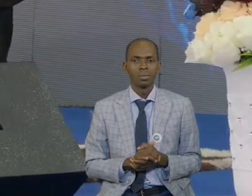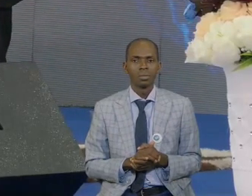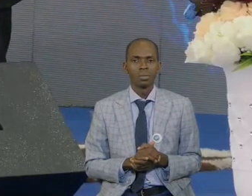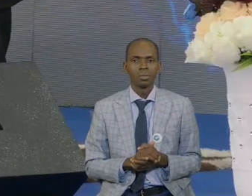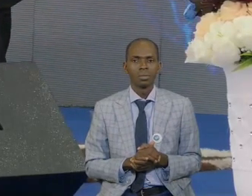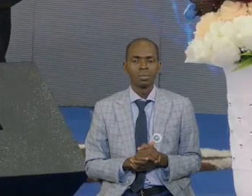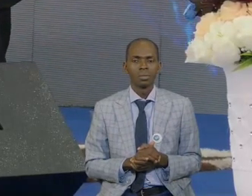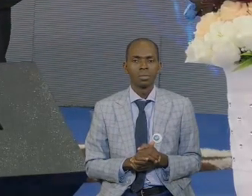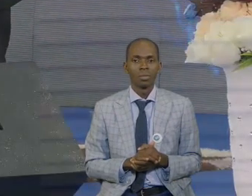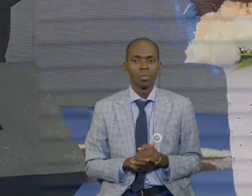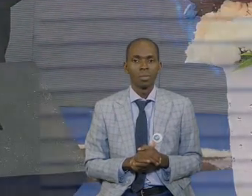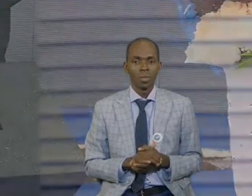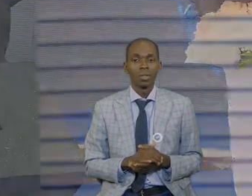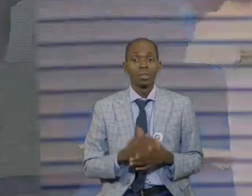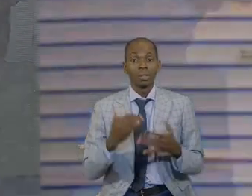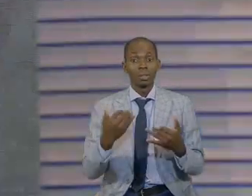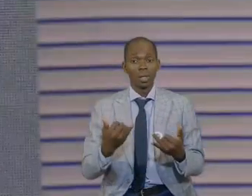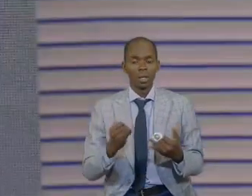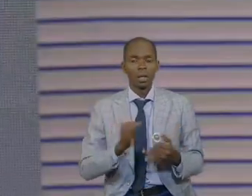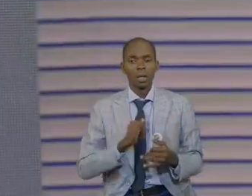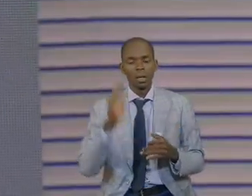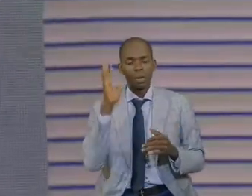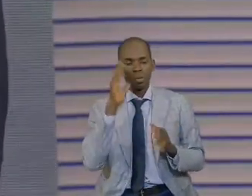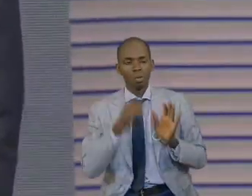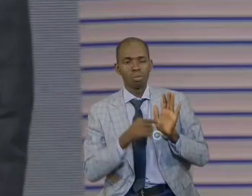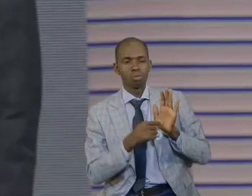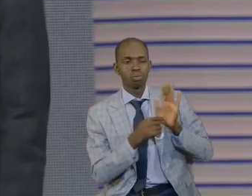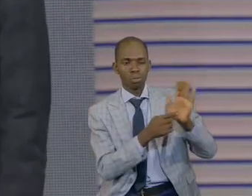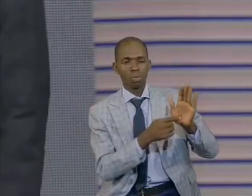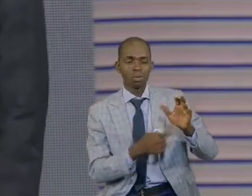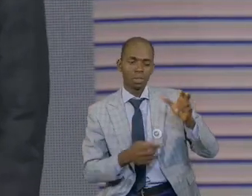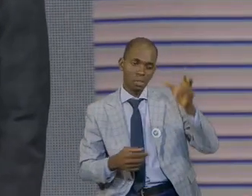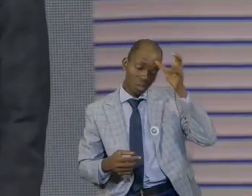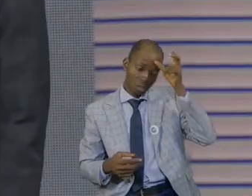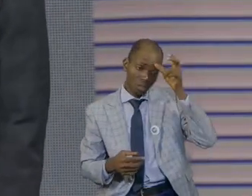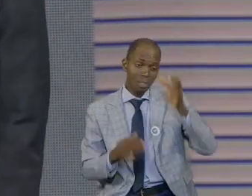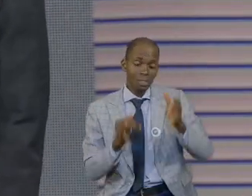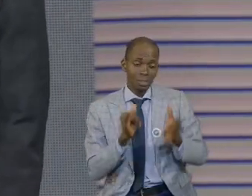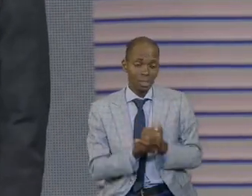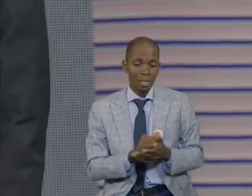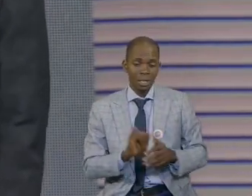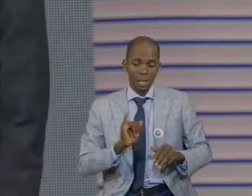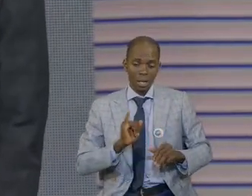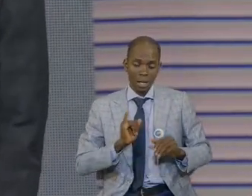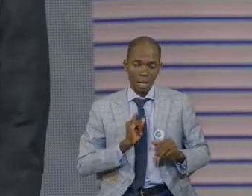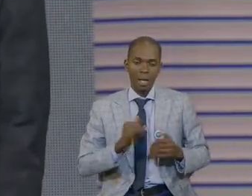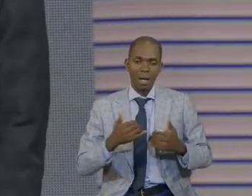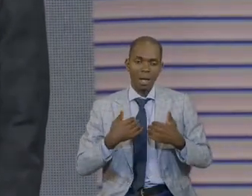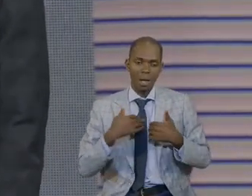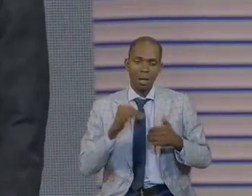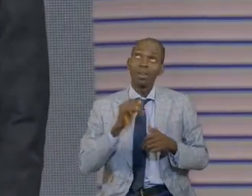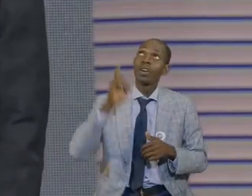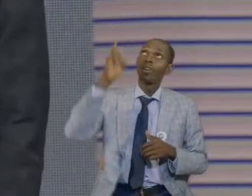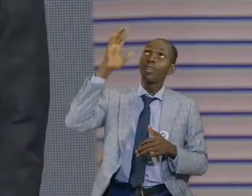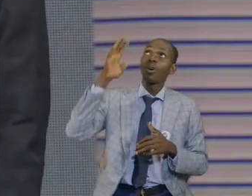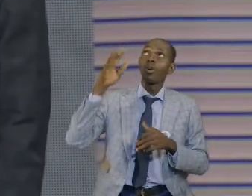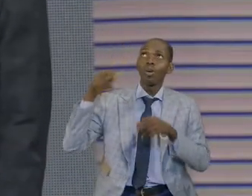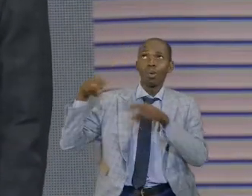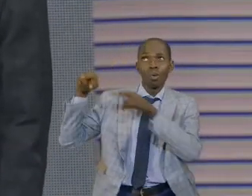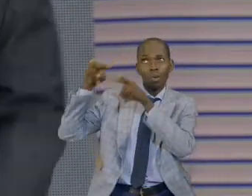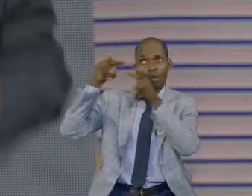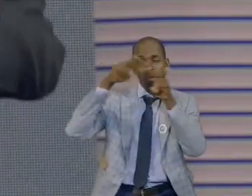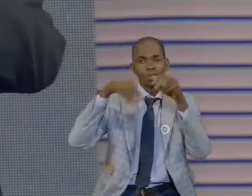I will show the devil that I have a God who is watching over me. I show